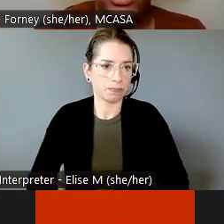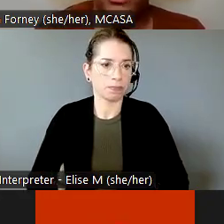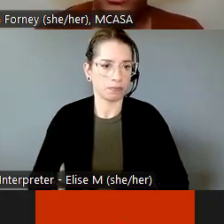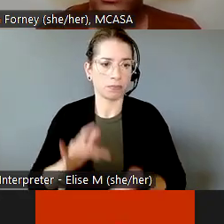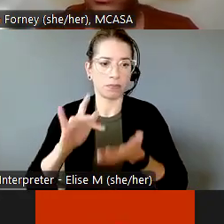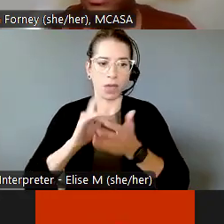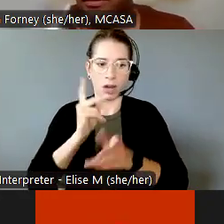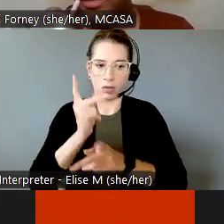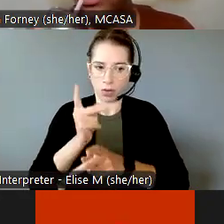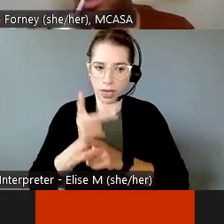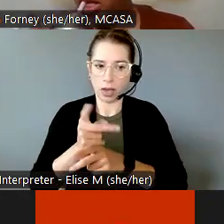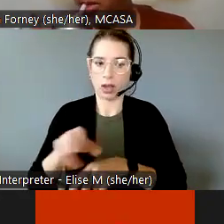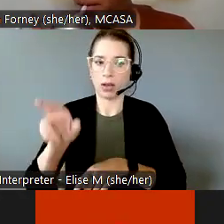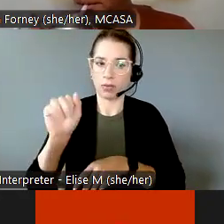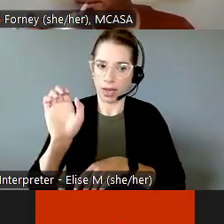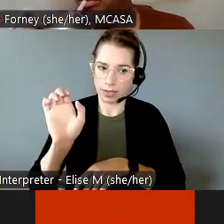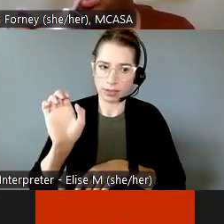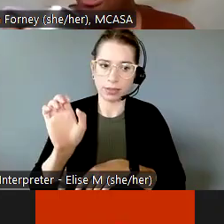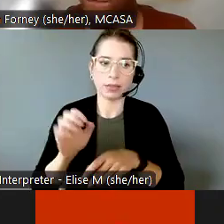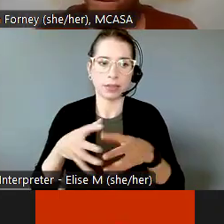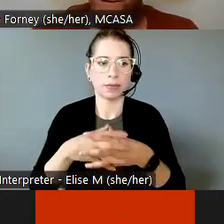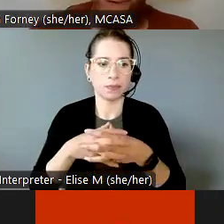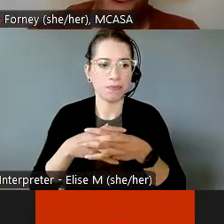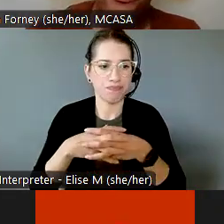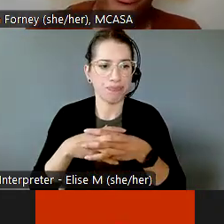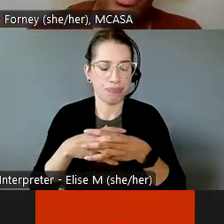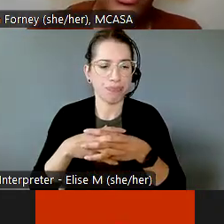medical care, race,